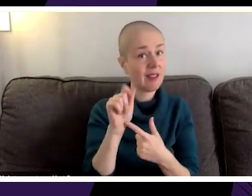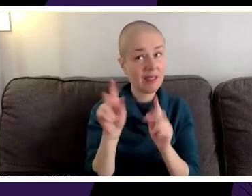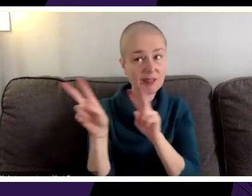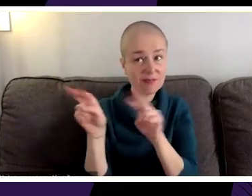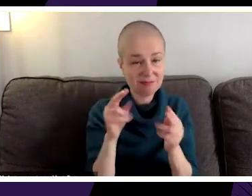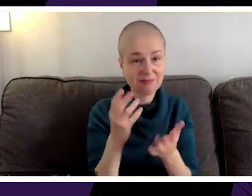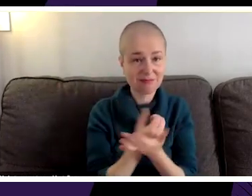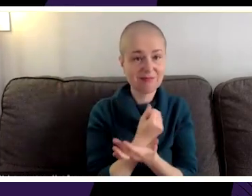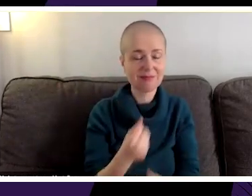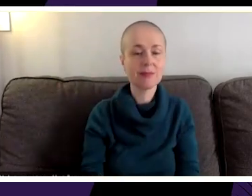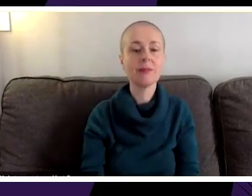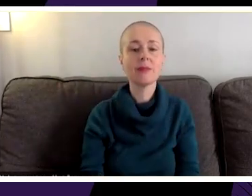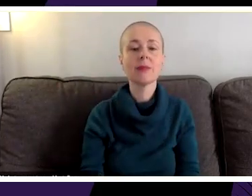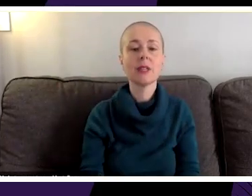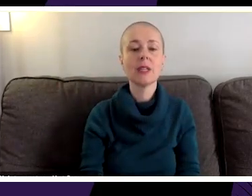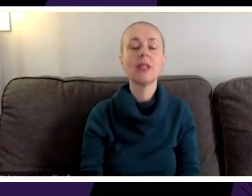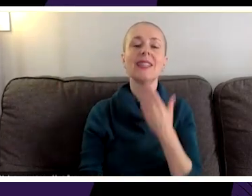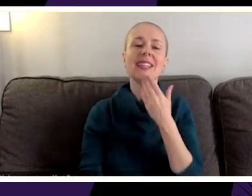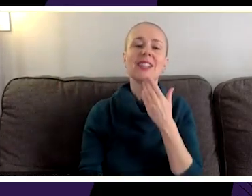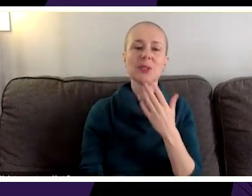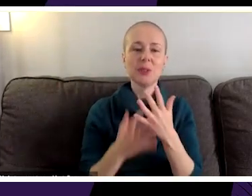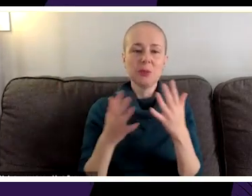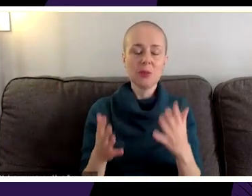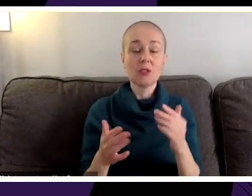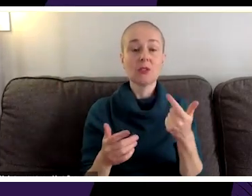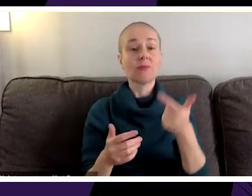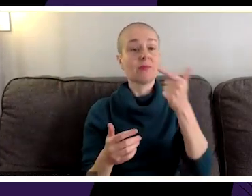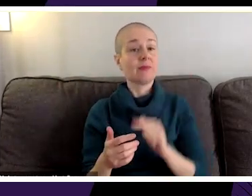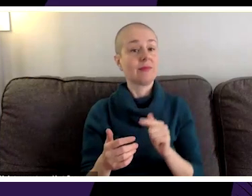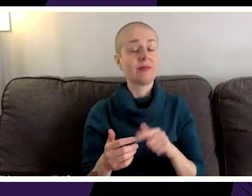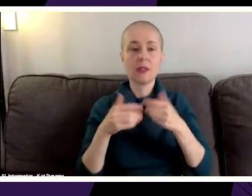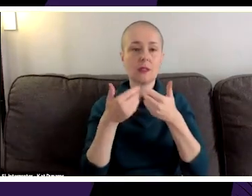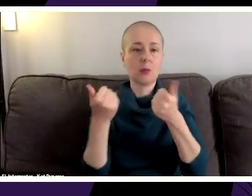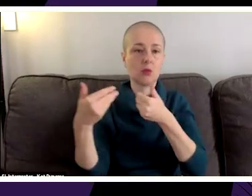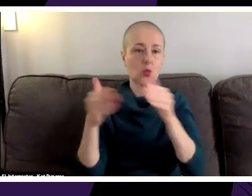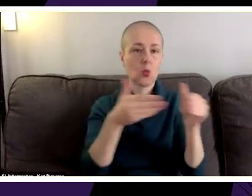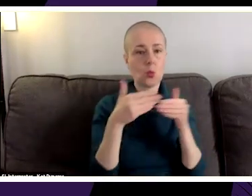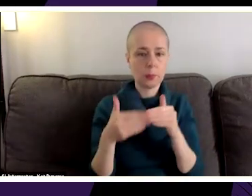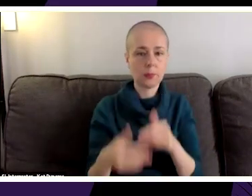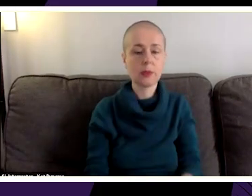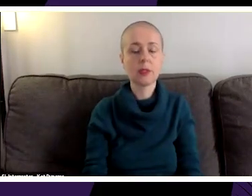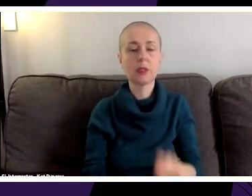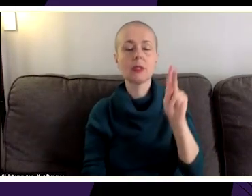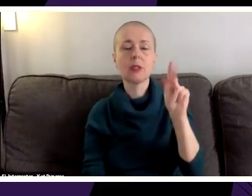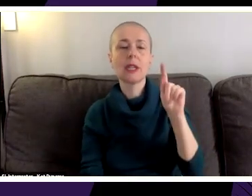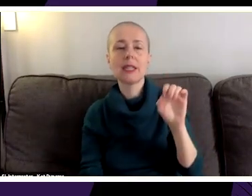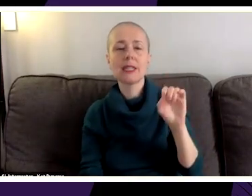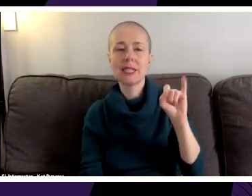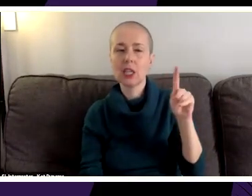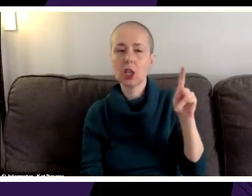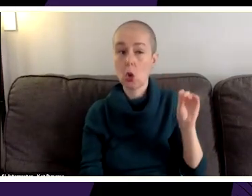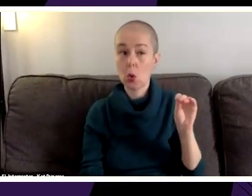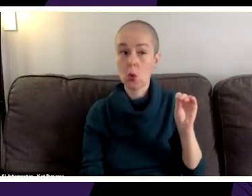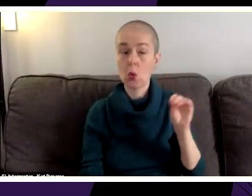out. Great, thank you so much. We'll move on to the next presenter, Kate Sicchio, who has created a